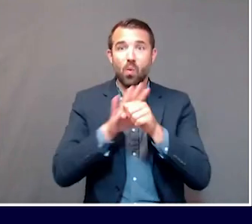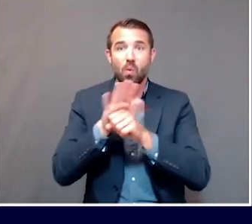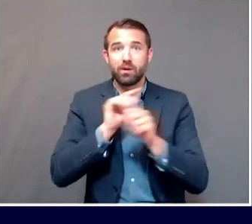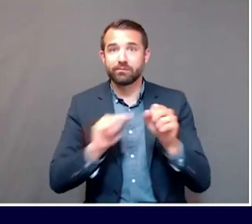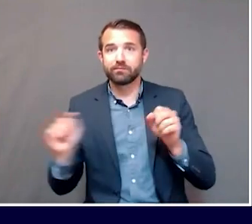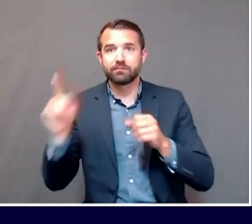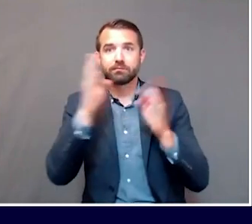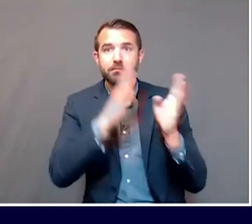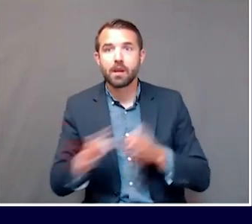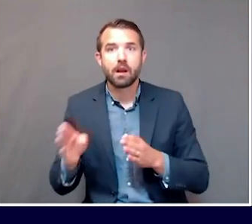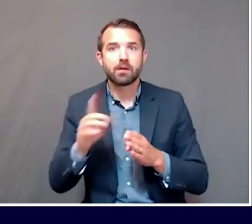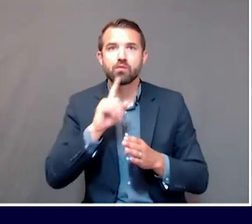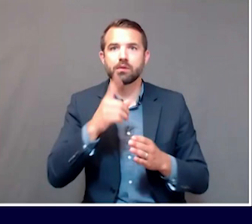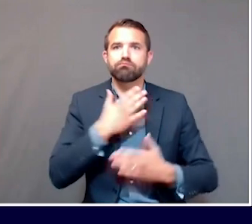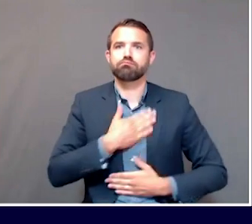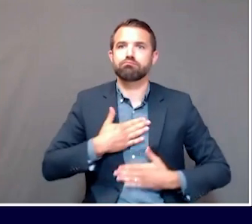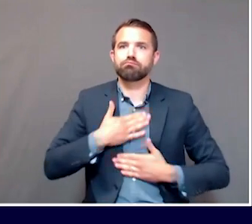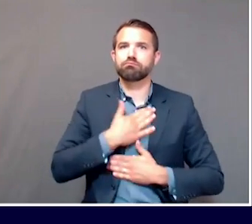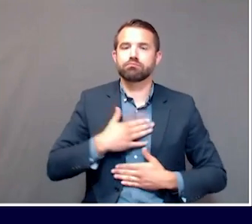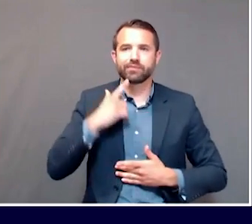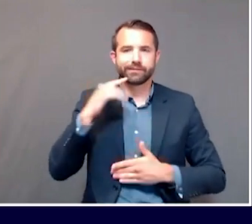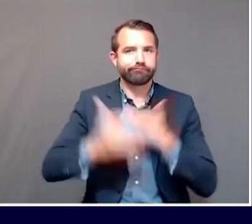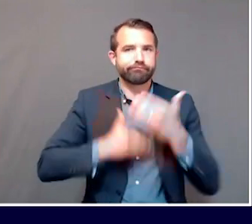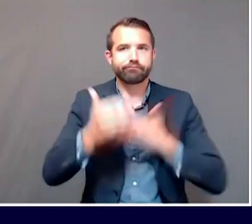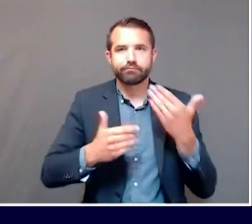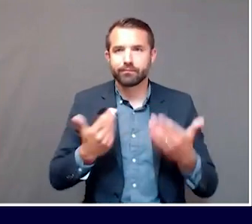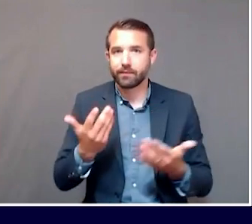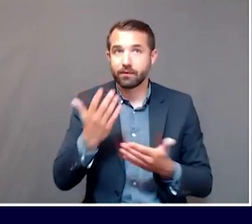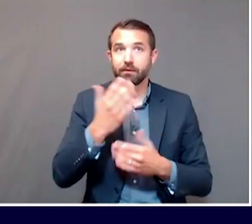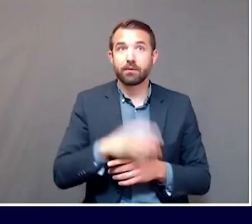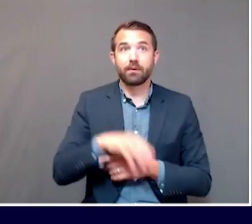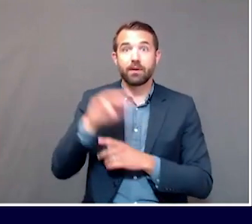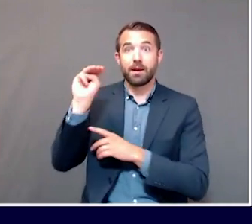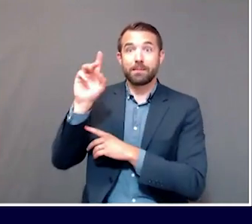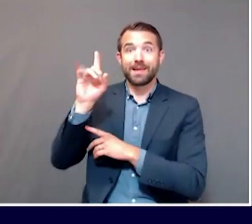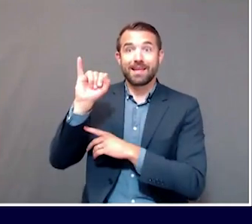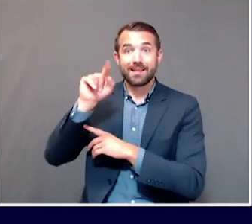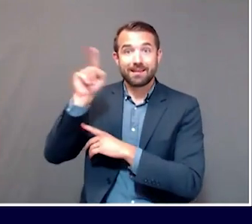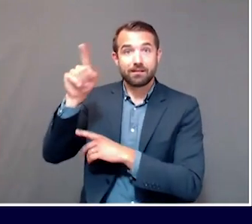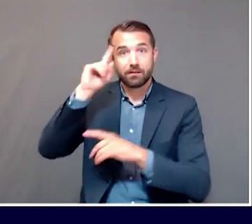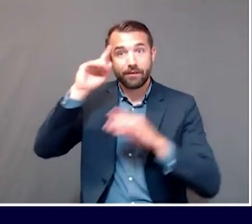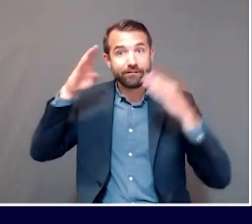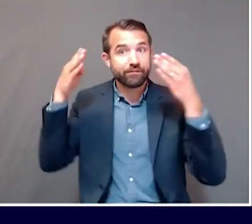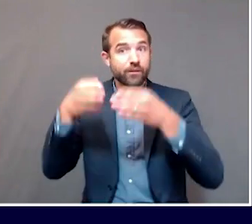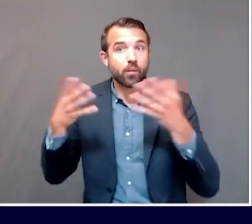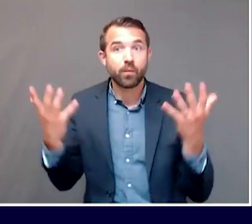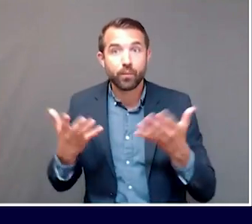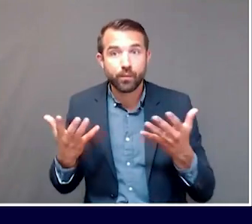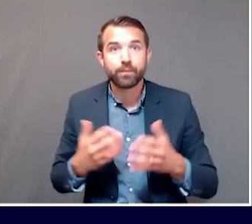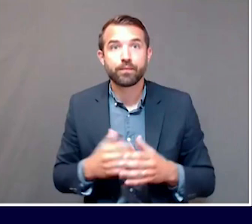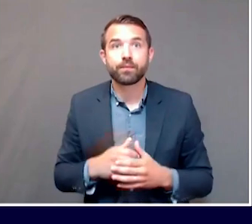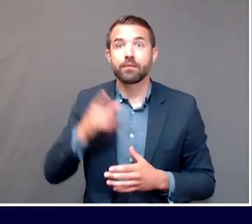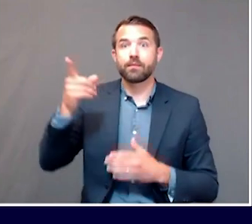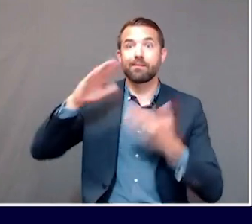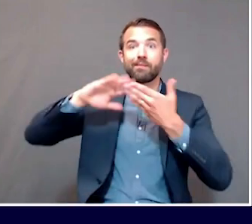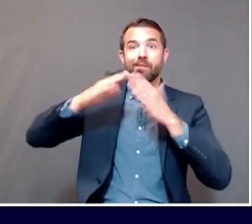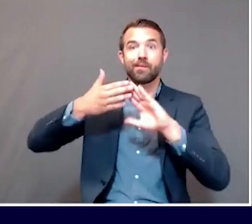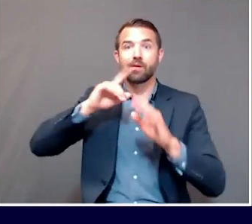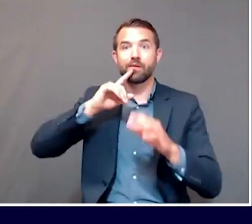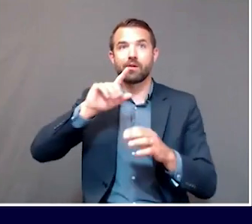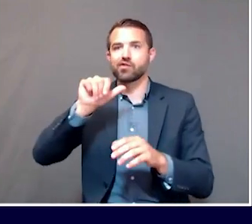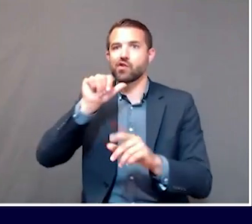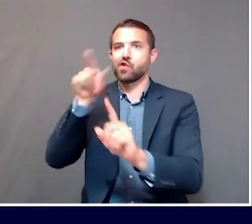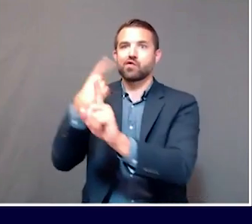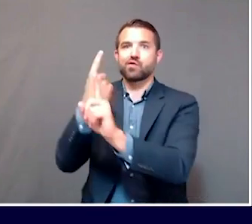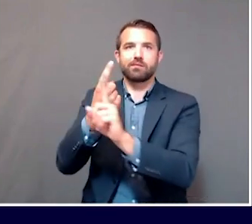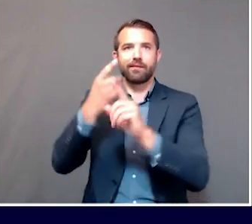work. Back to Mount Desert Island, we appreciate the focus that the community has, not just on making sure visitors